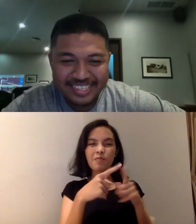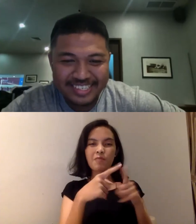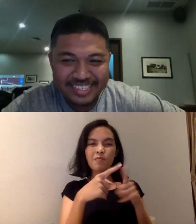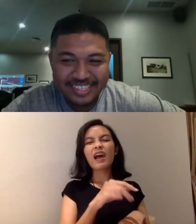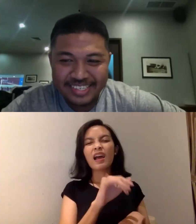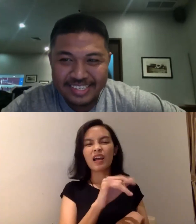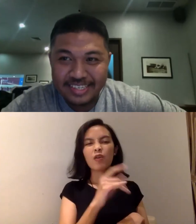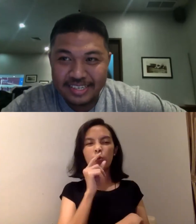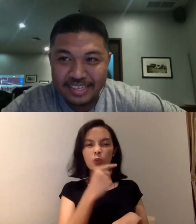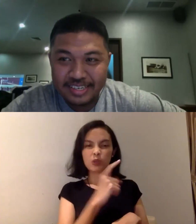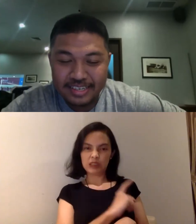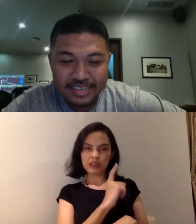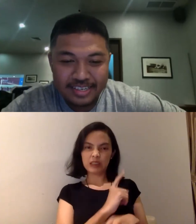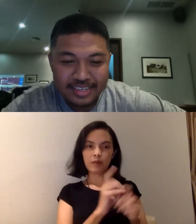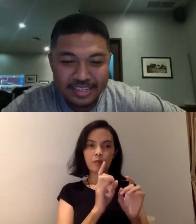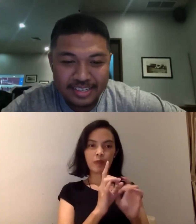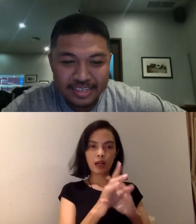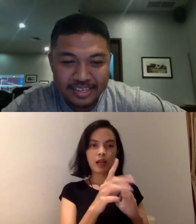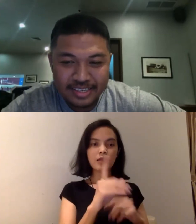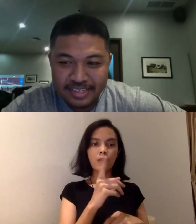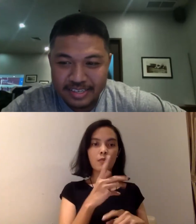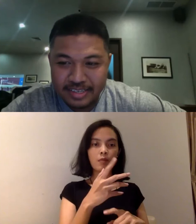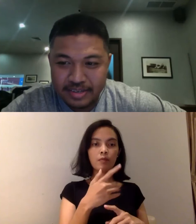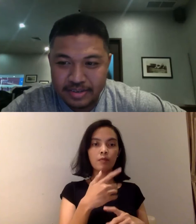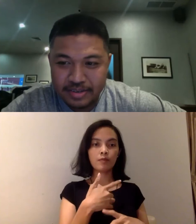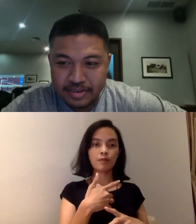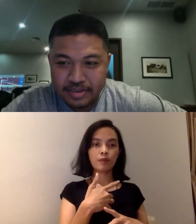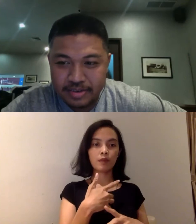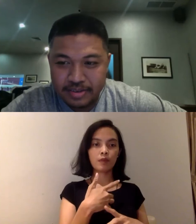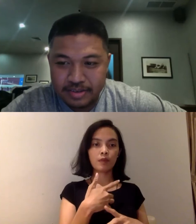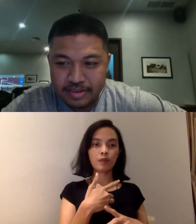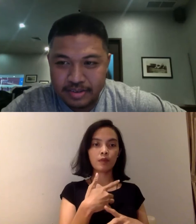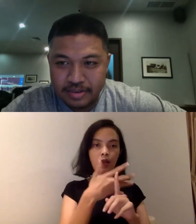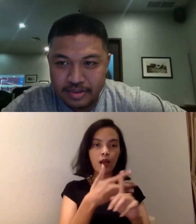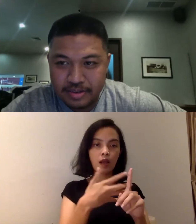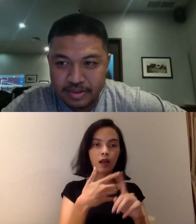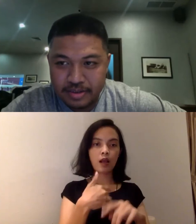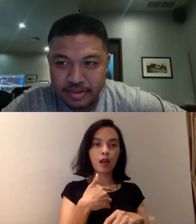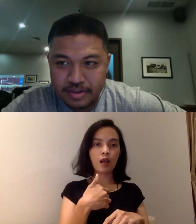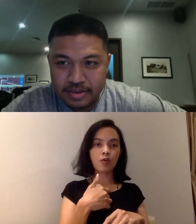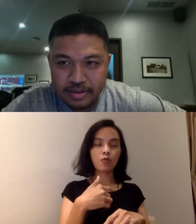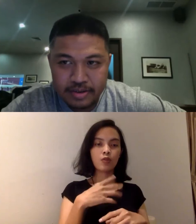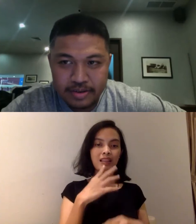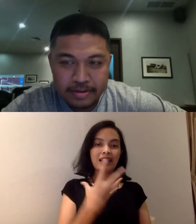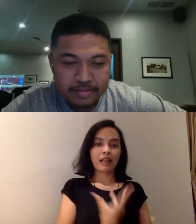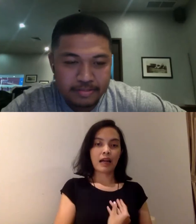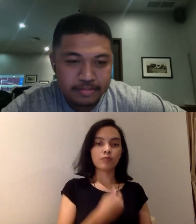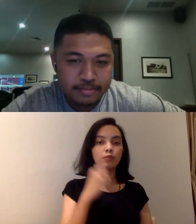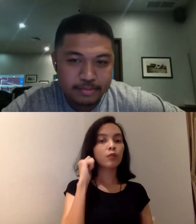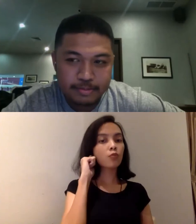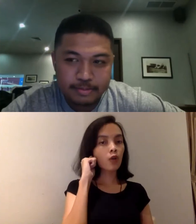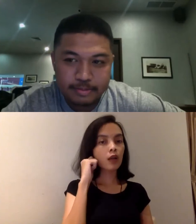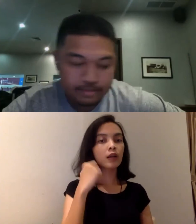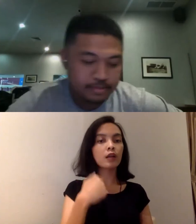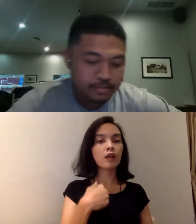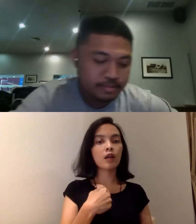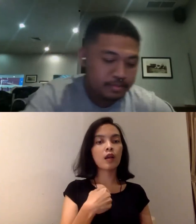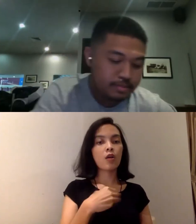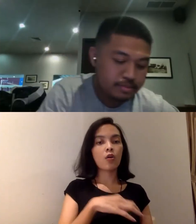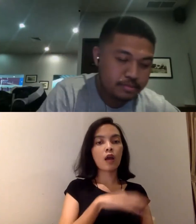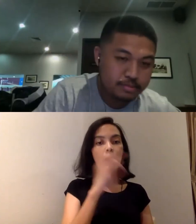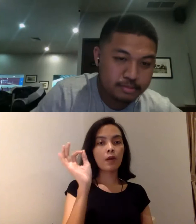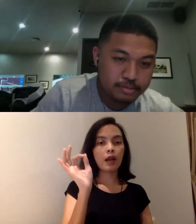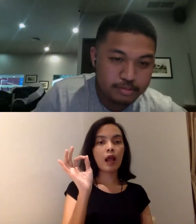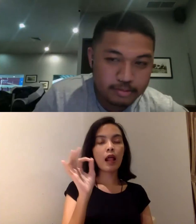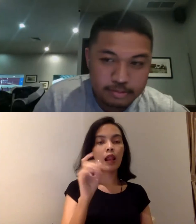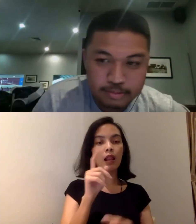I think my background as a transgender woman, and I've never dated any gay man in